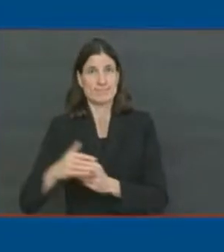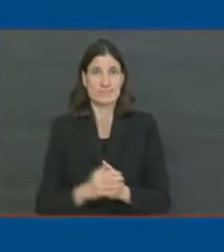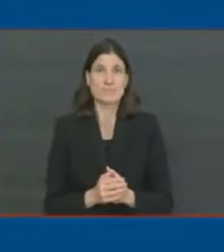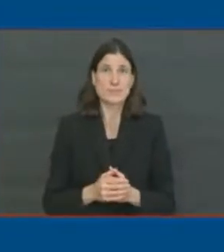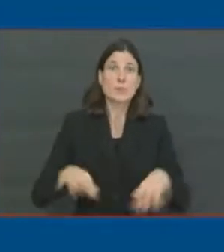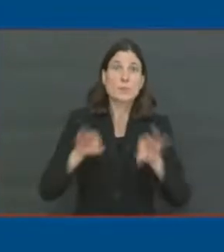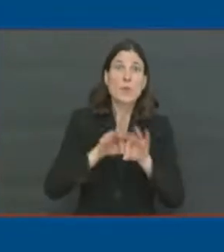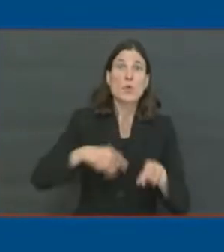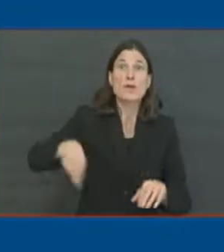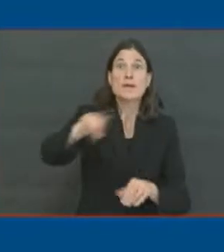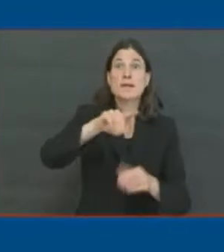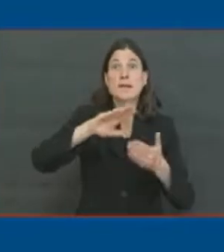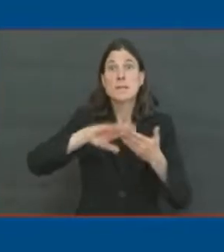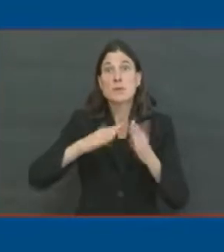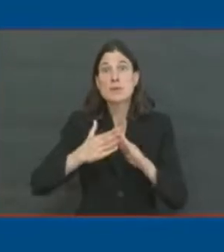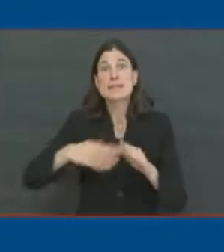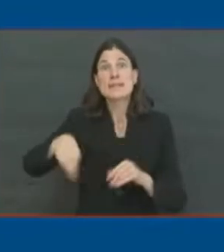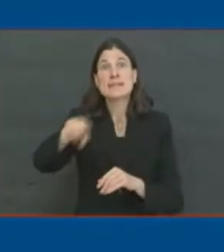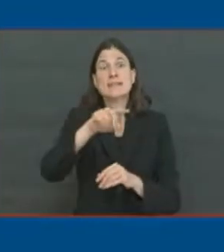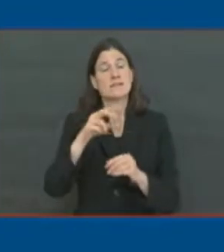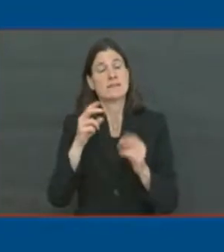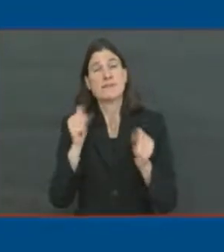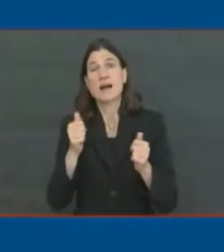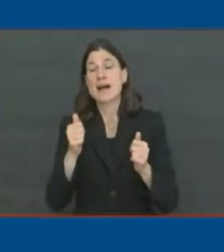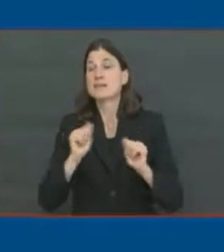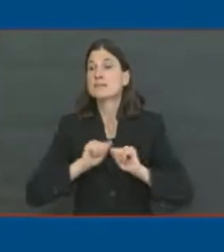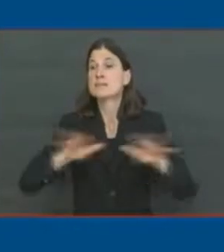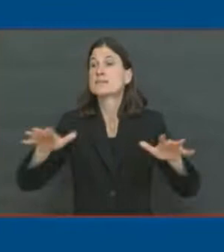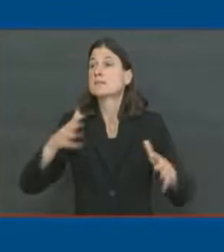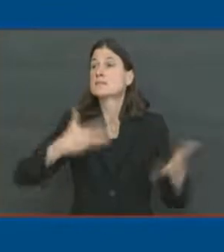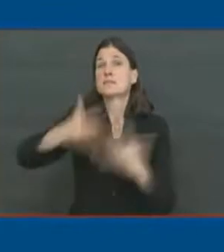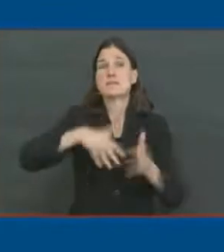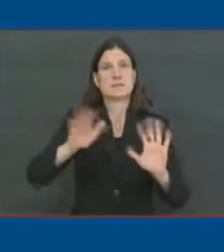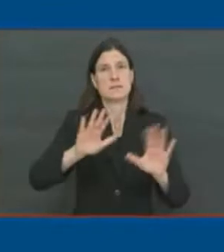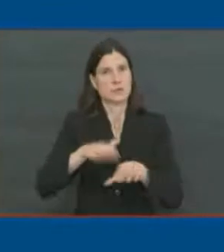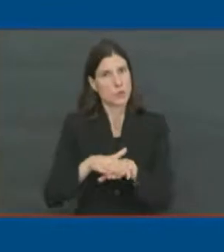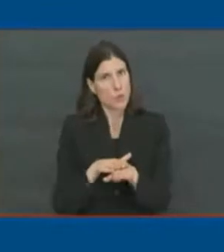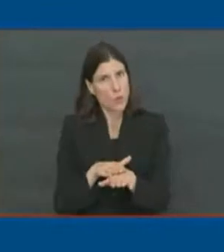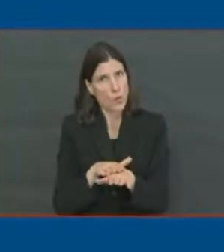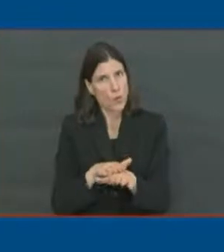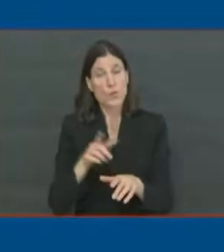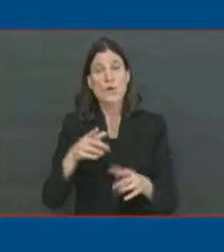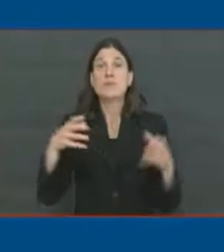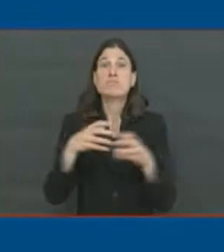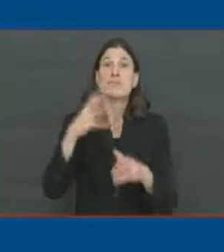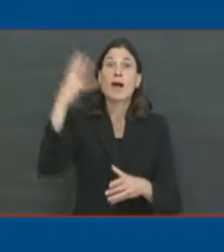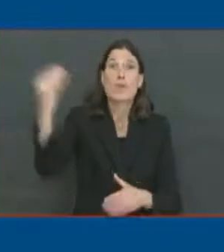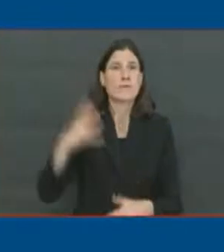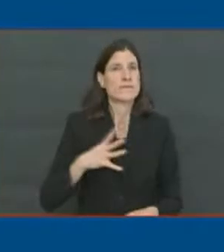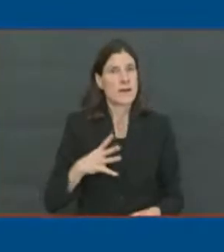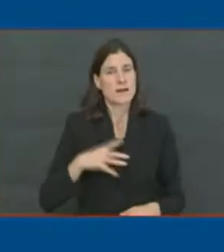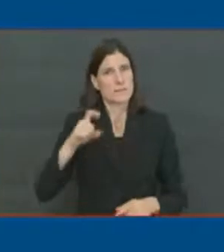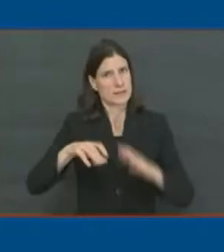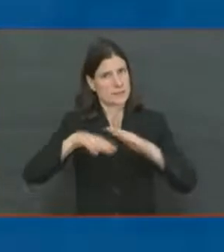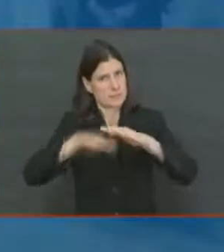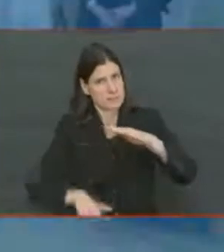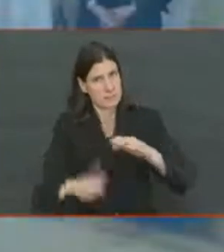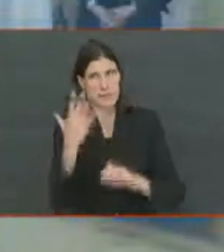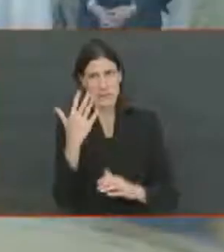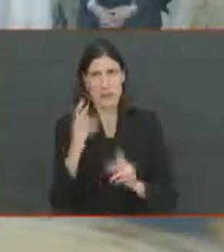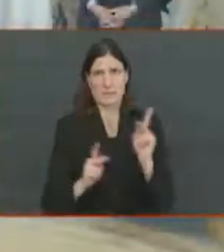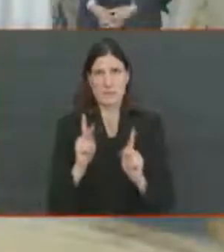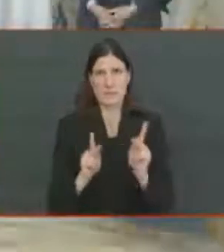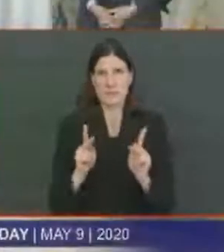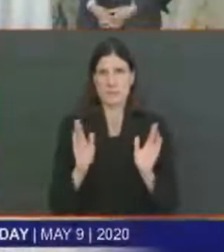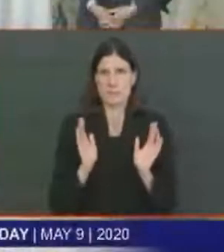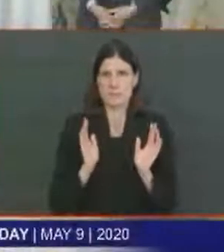limited. Social gatherings still limited to 5. And you don't want to be seeing a different 5 people every day. The name